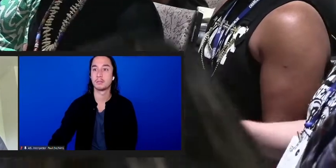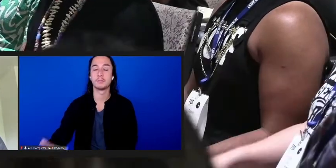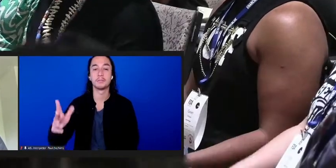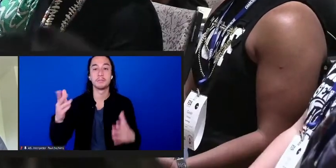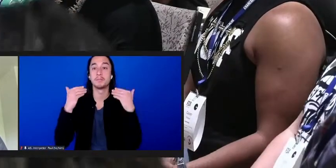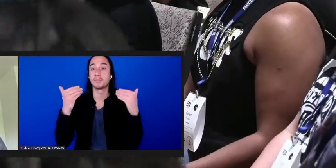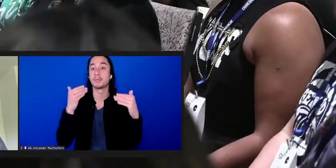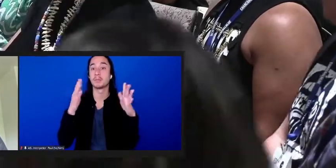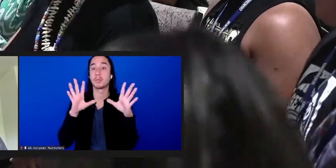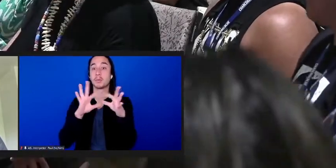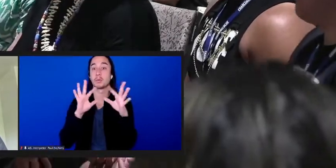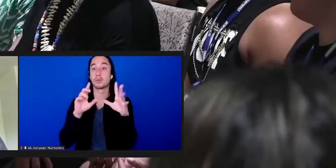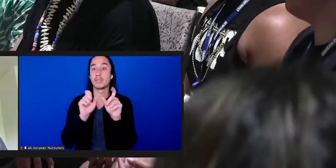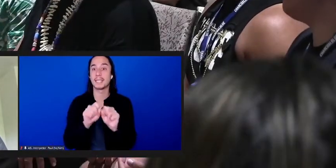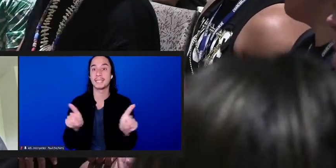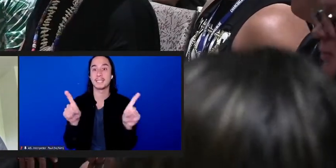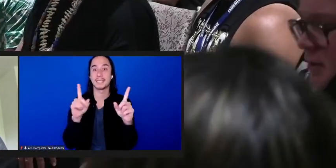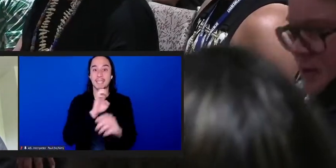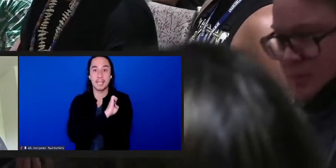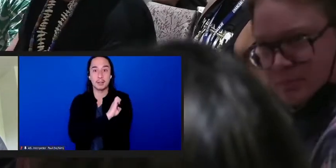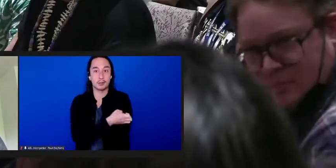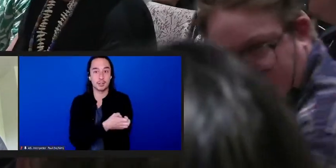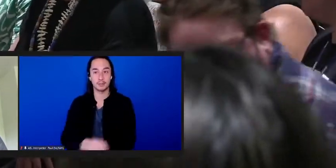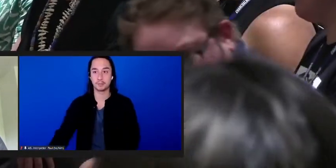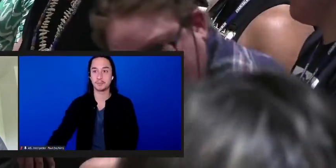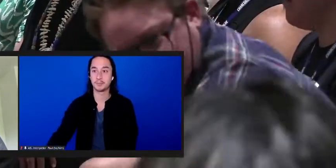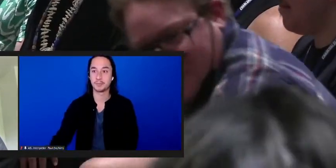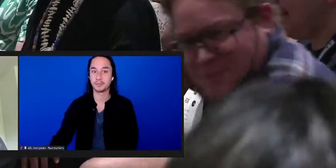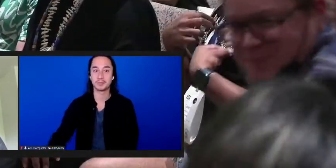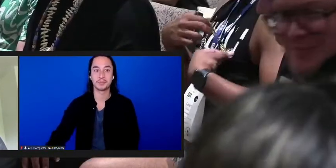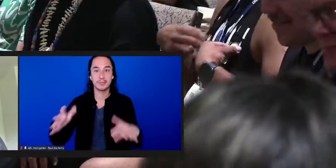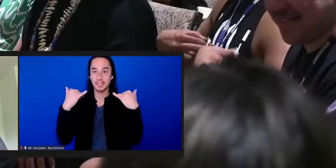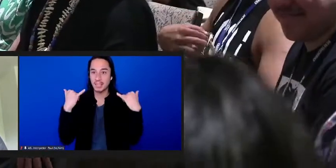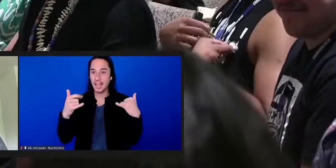And now we're here. And now we're here.